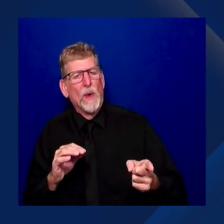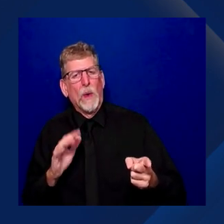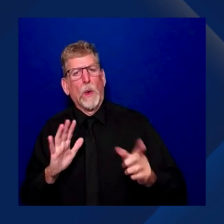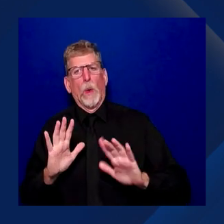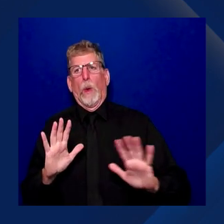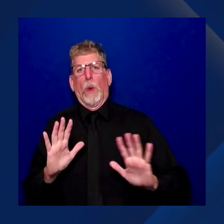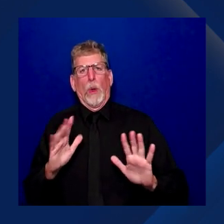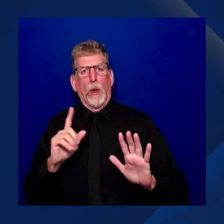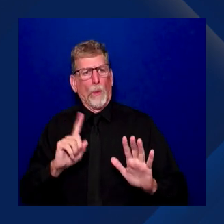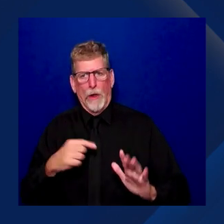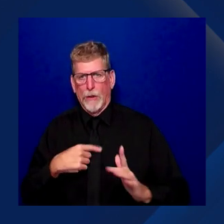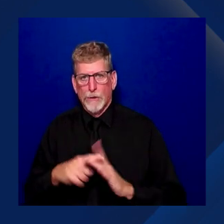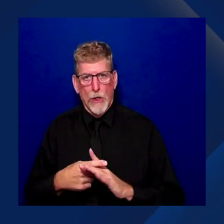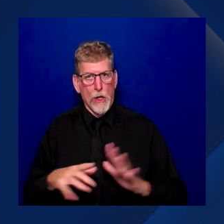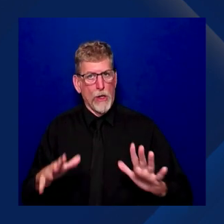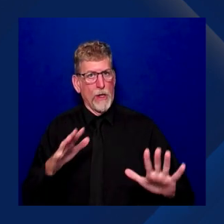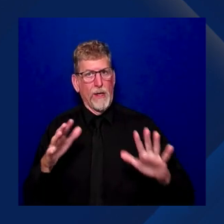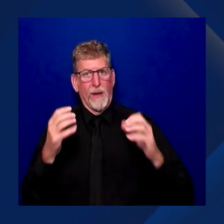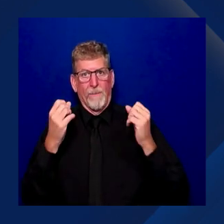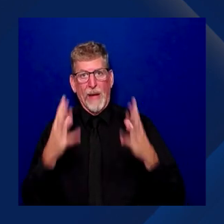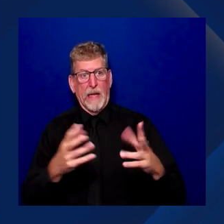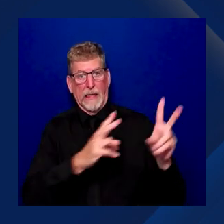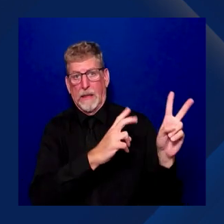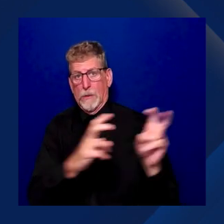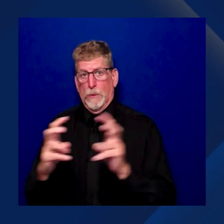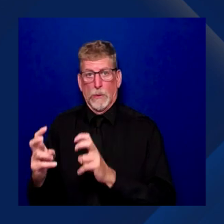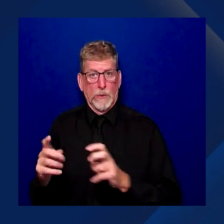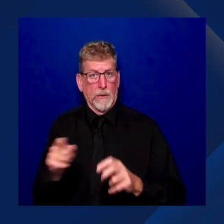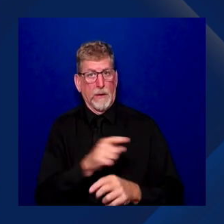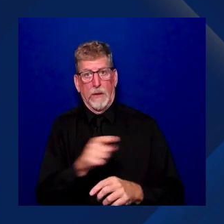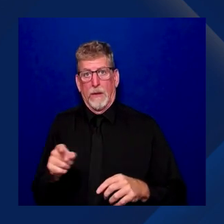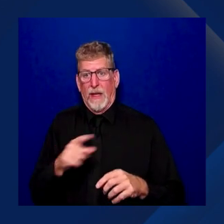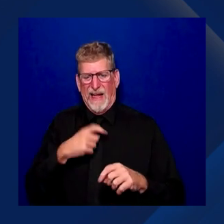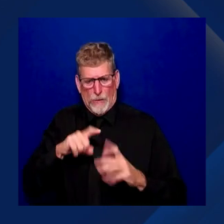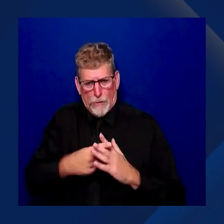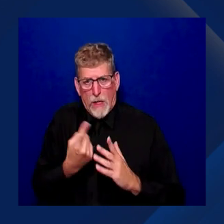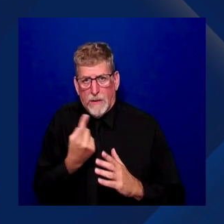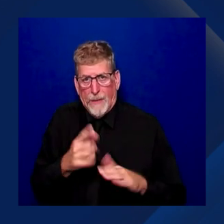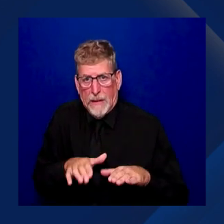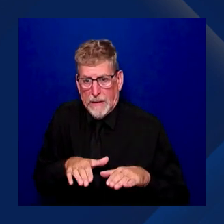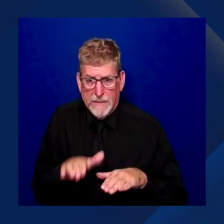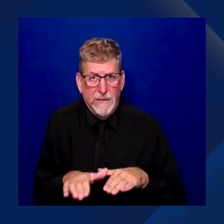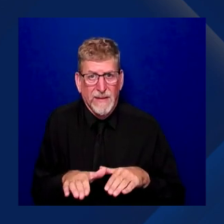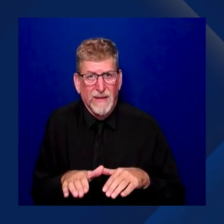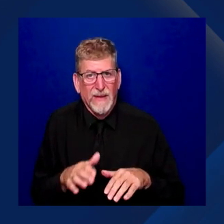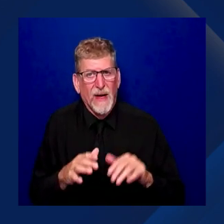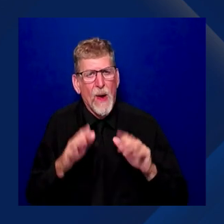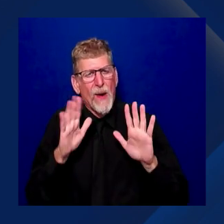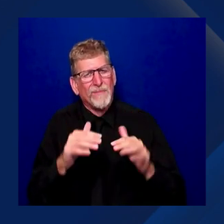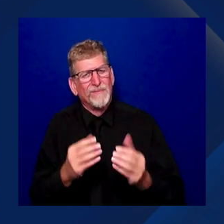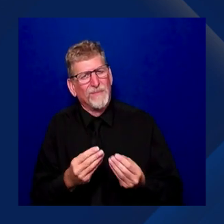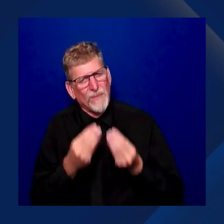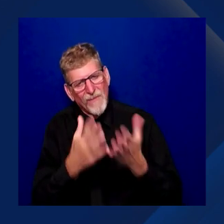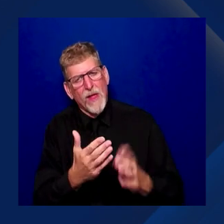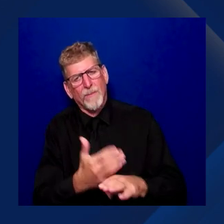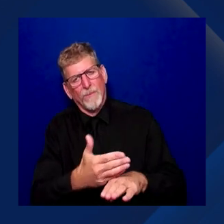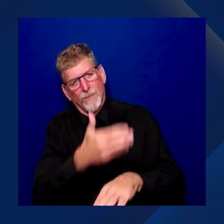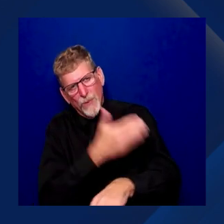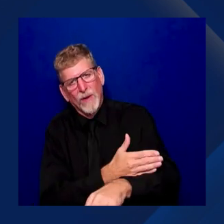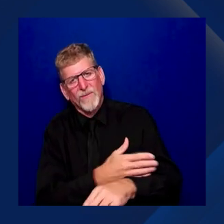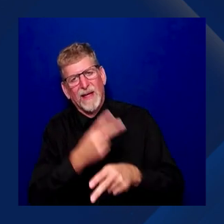many issues. My hope for the future of improving care to the Indigenous maternal population would also include an emphasis on mental health